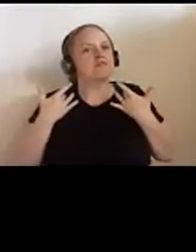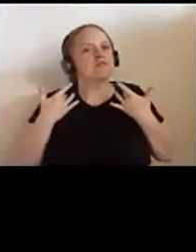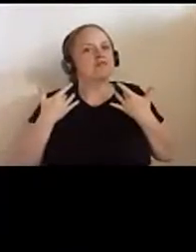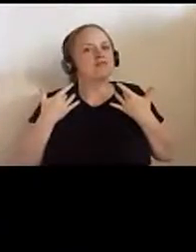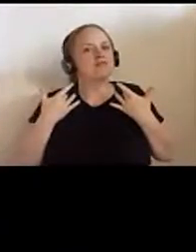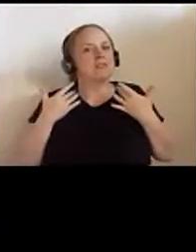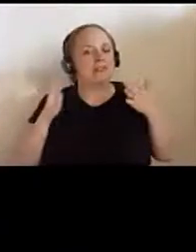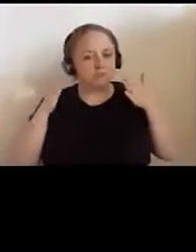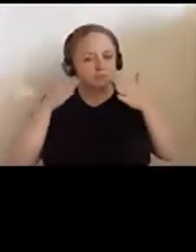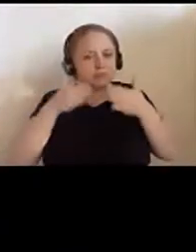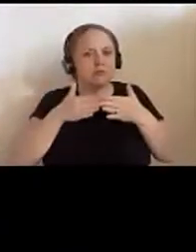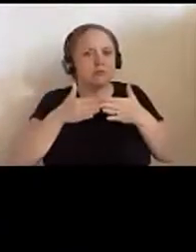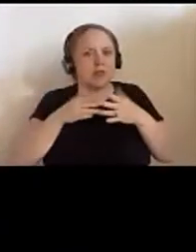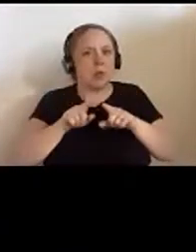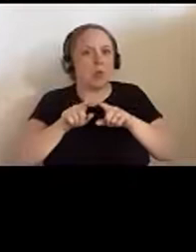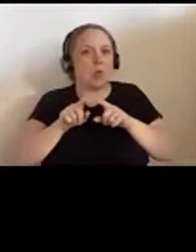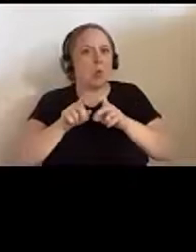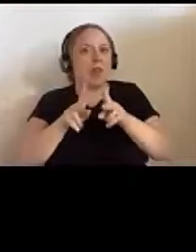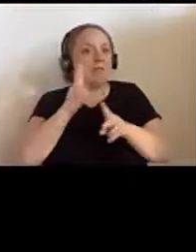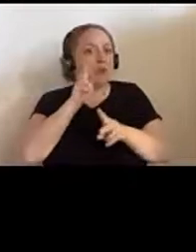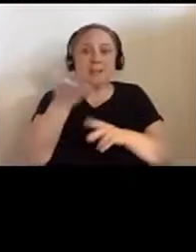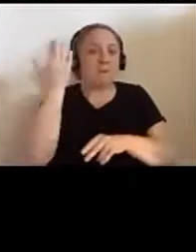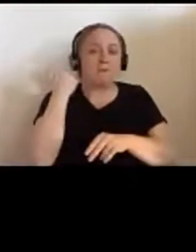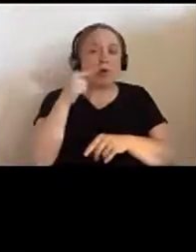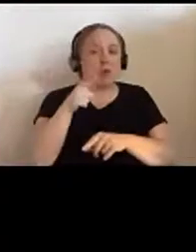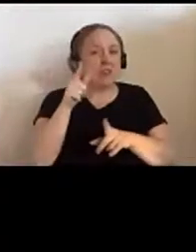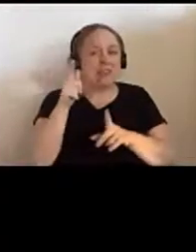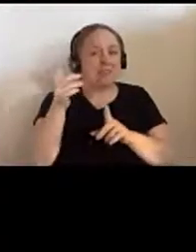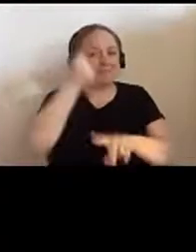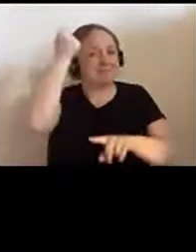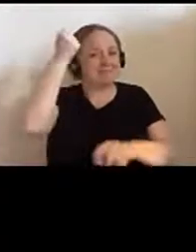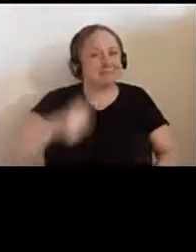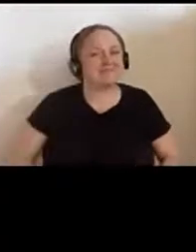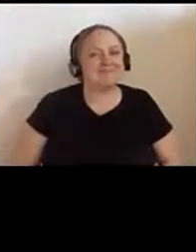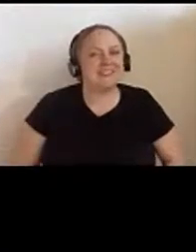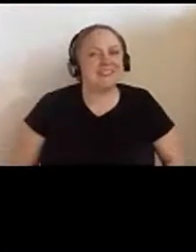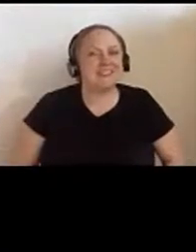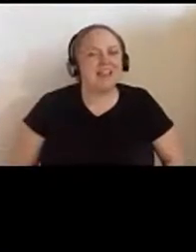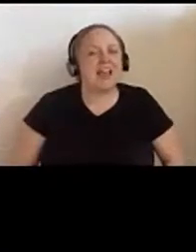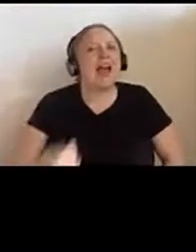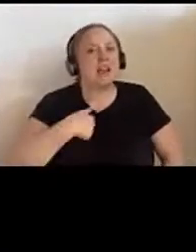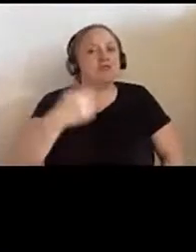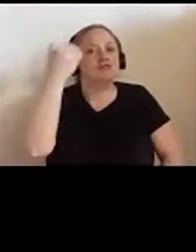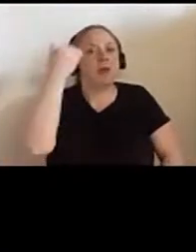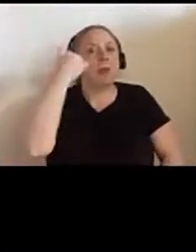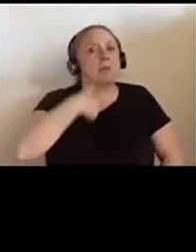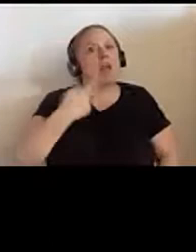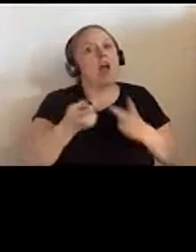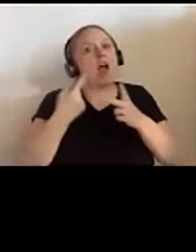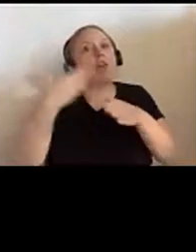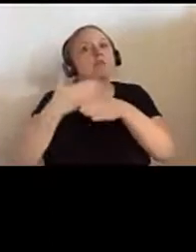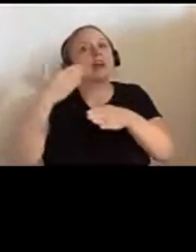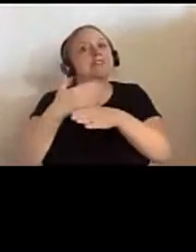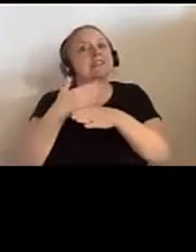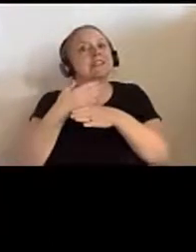things in a way that I've just not seen before. Mm. And which does remind me of some other practice, which